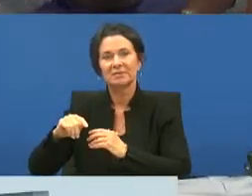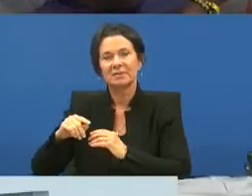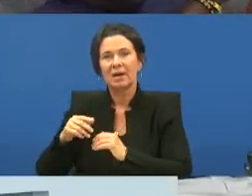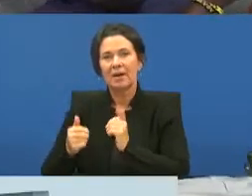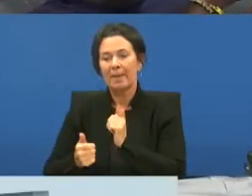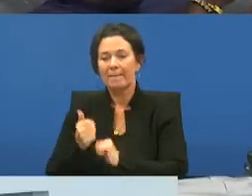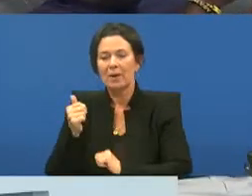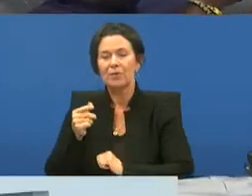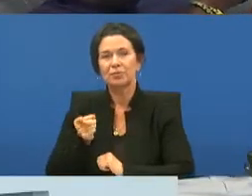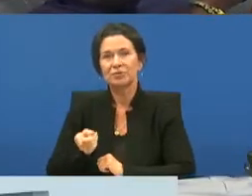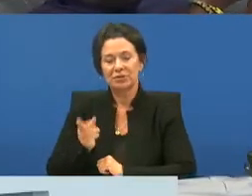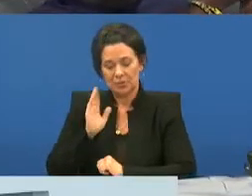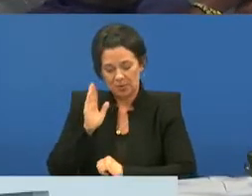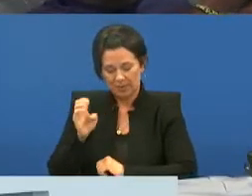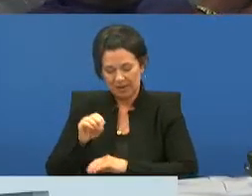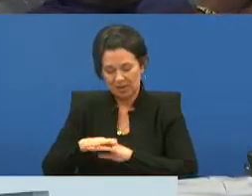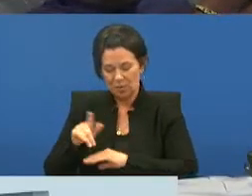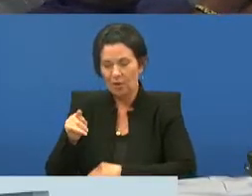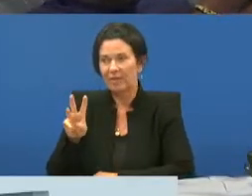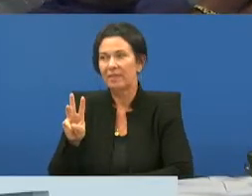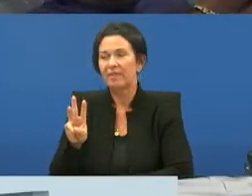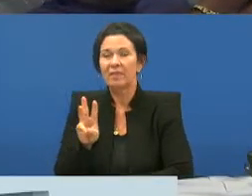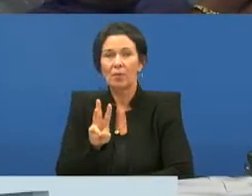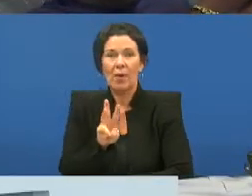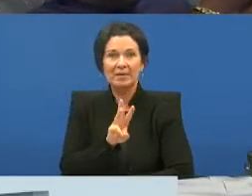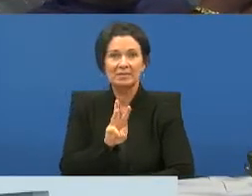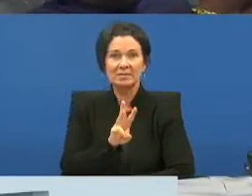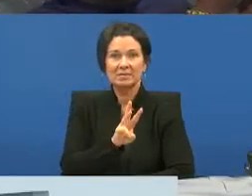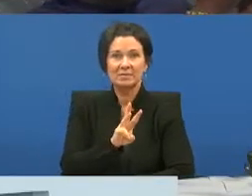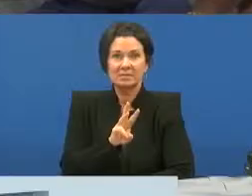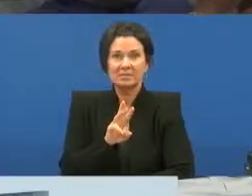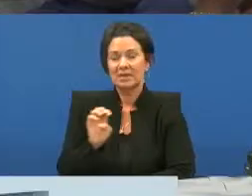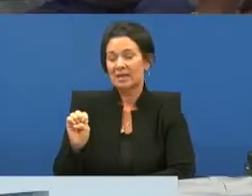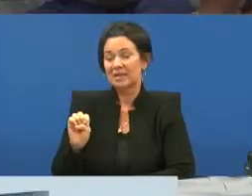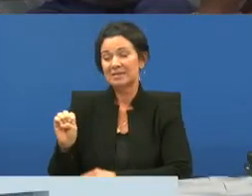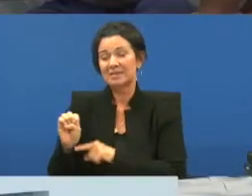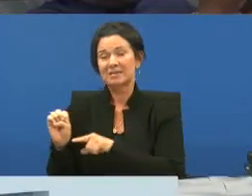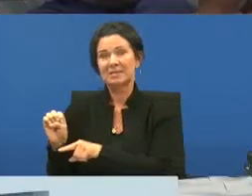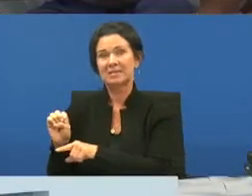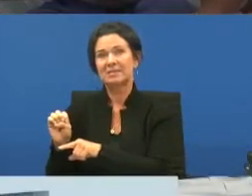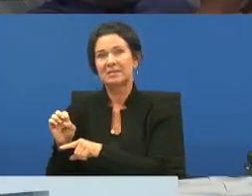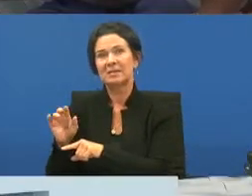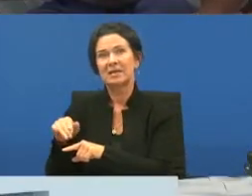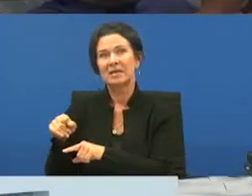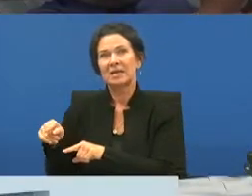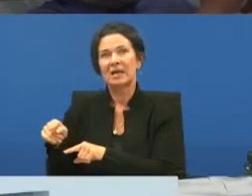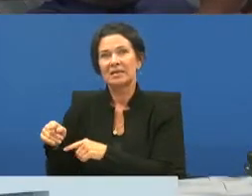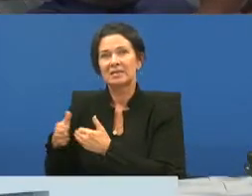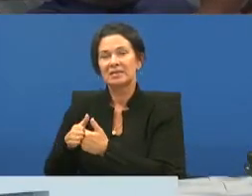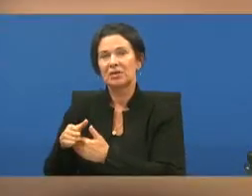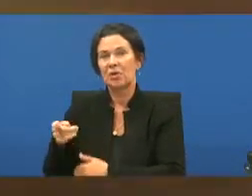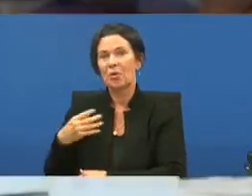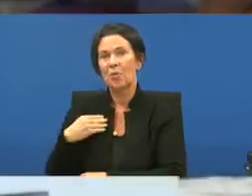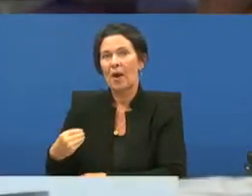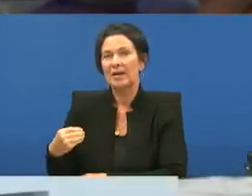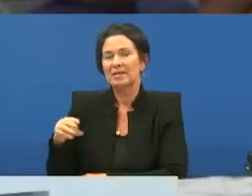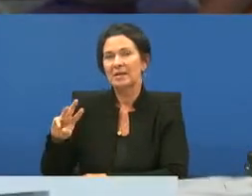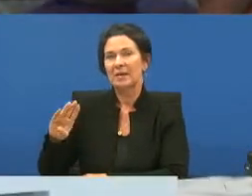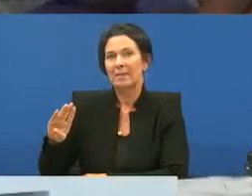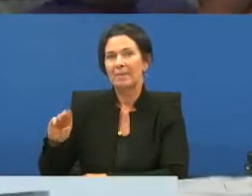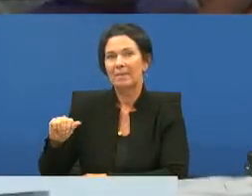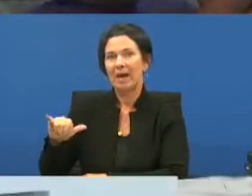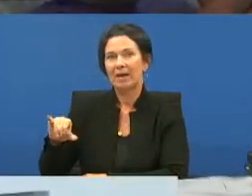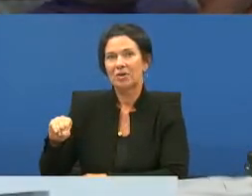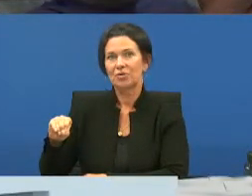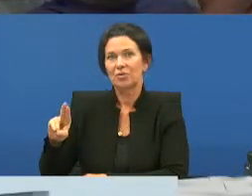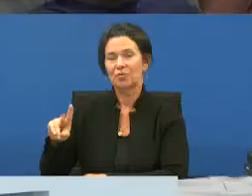the left, the western side of it. The eastern side is more in the floodway, closer to White Bayou. So that's all going to be